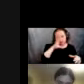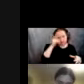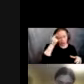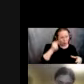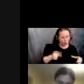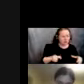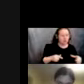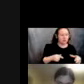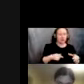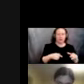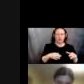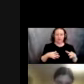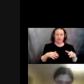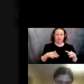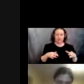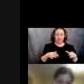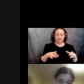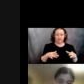in